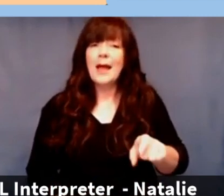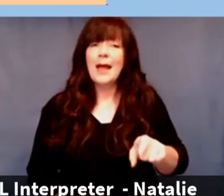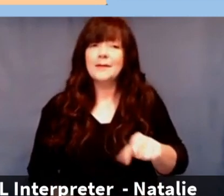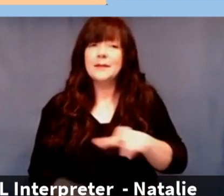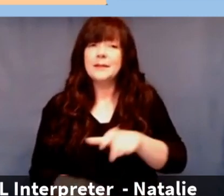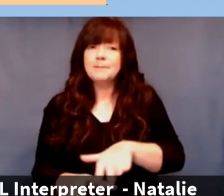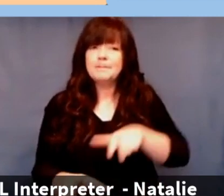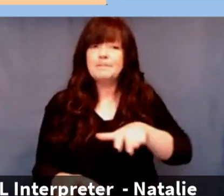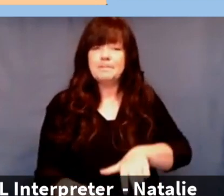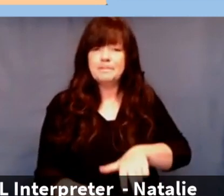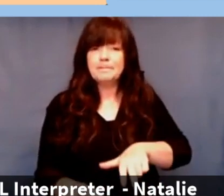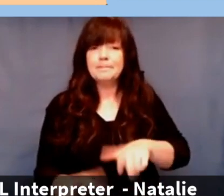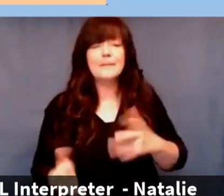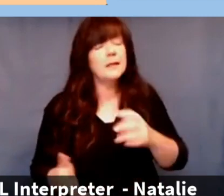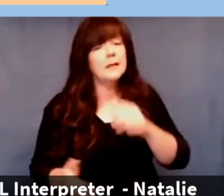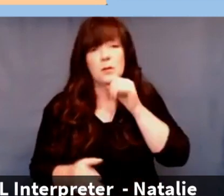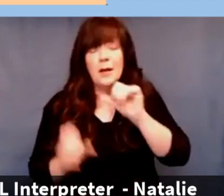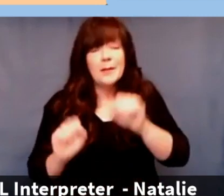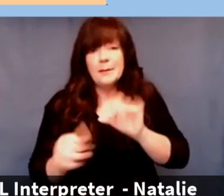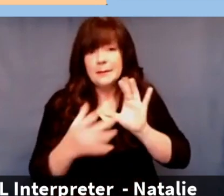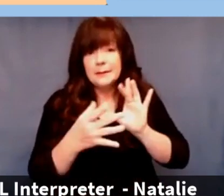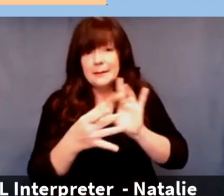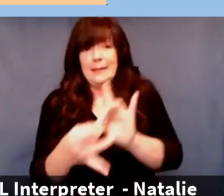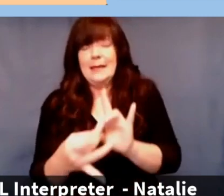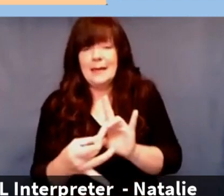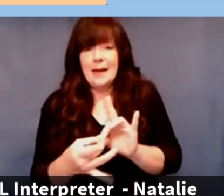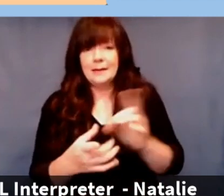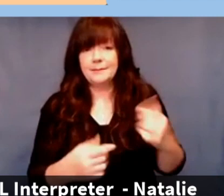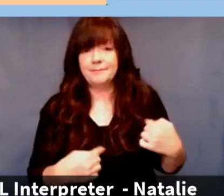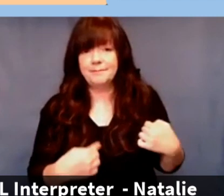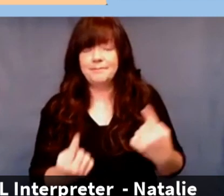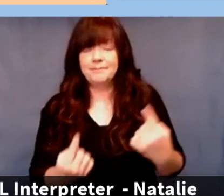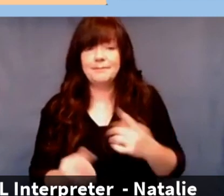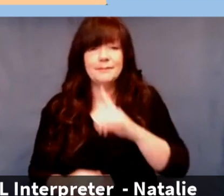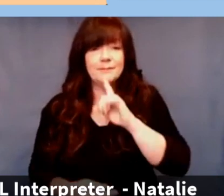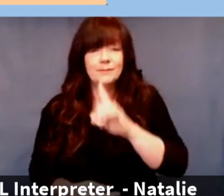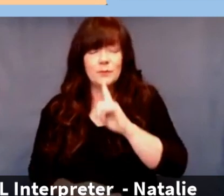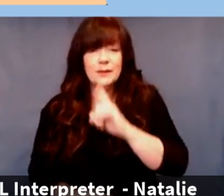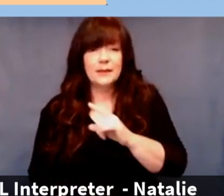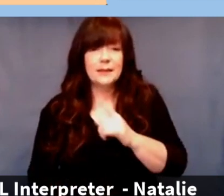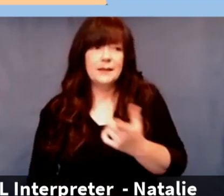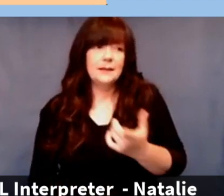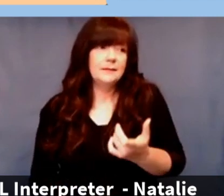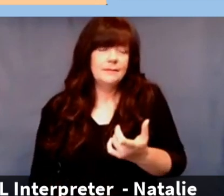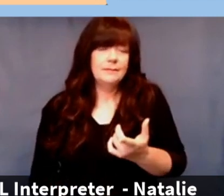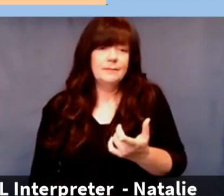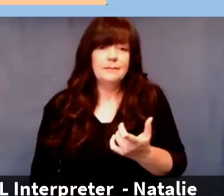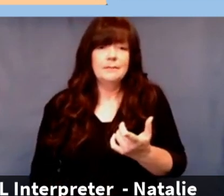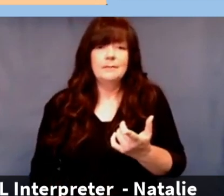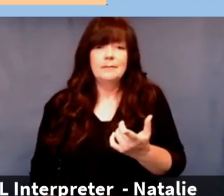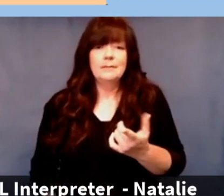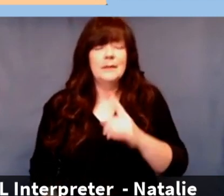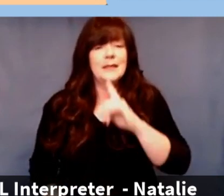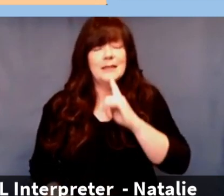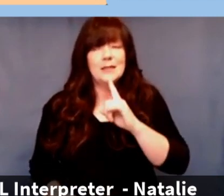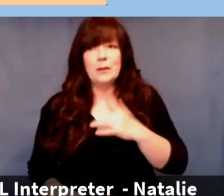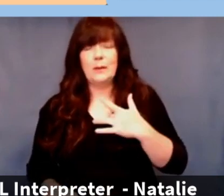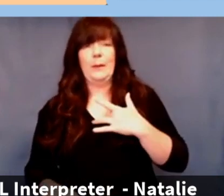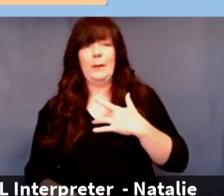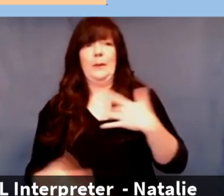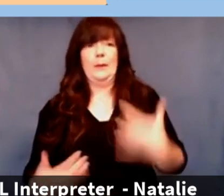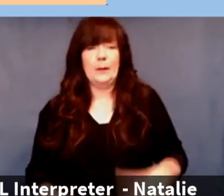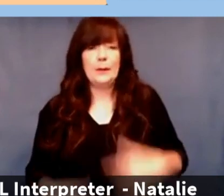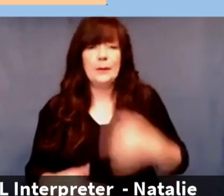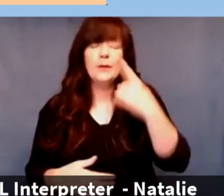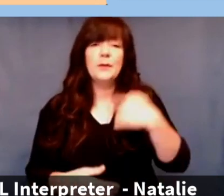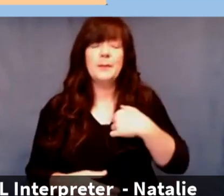back from, so I haven't been able to connect really. I haven't been able to really like, so this has been so cathartic for me too. Like